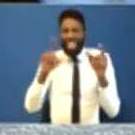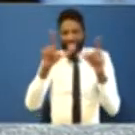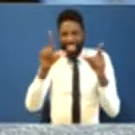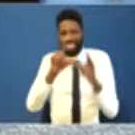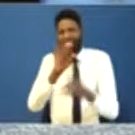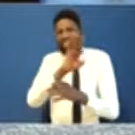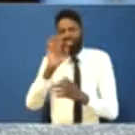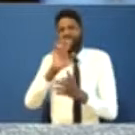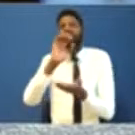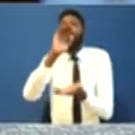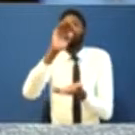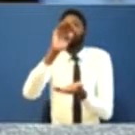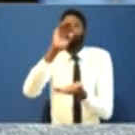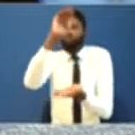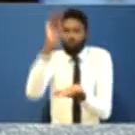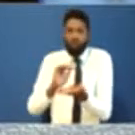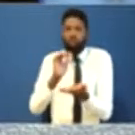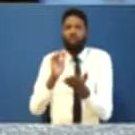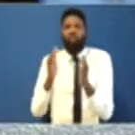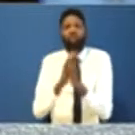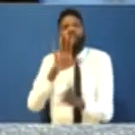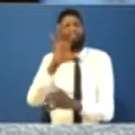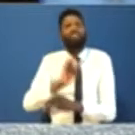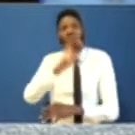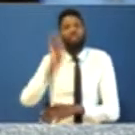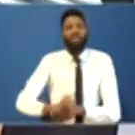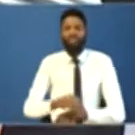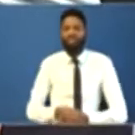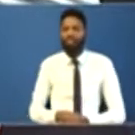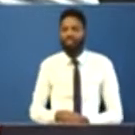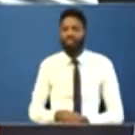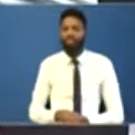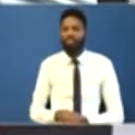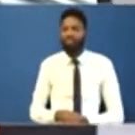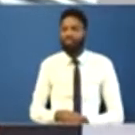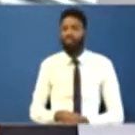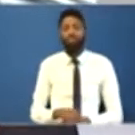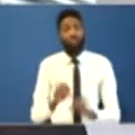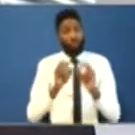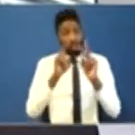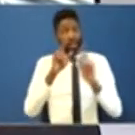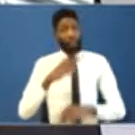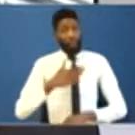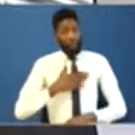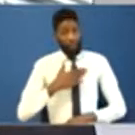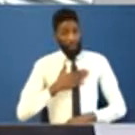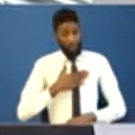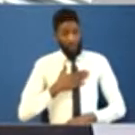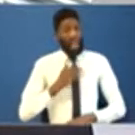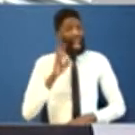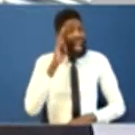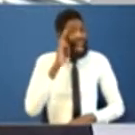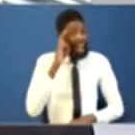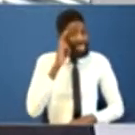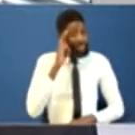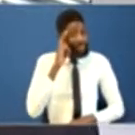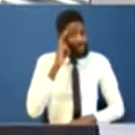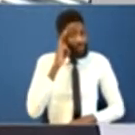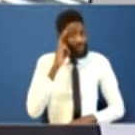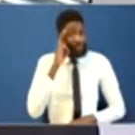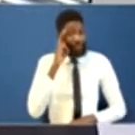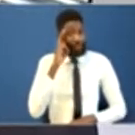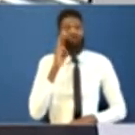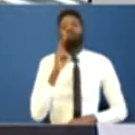up to 50 percent so my my uh the argument behind that is uh when people start